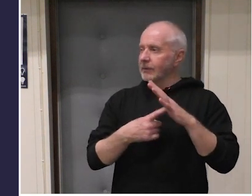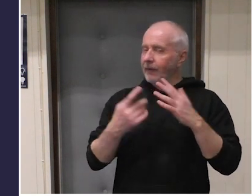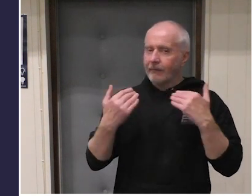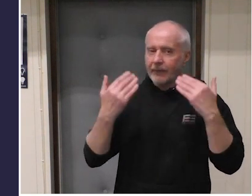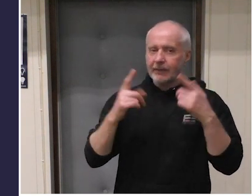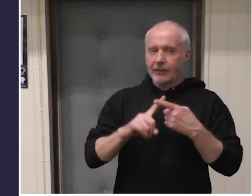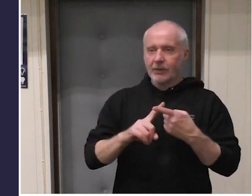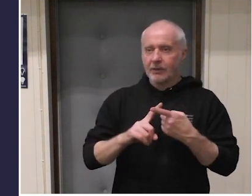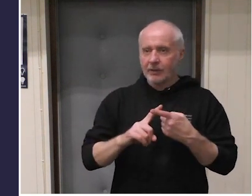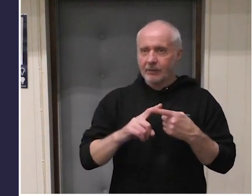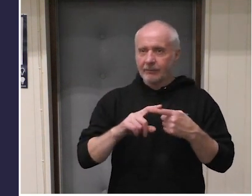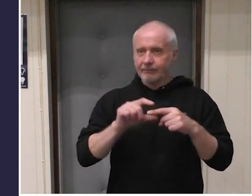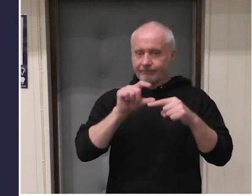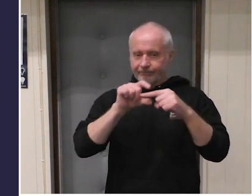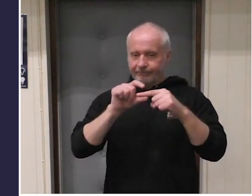yeah.